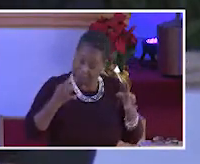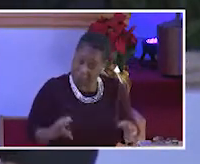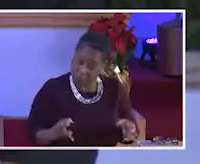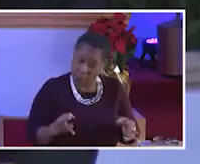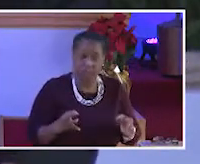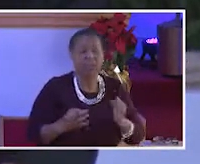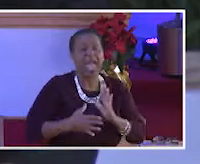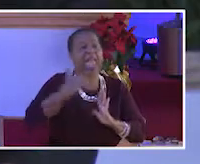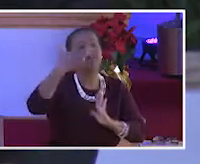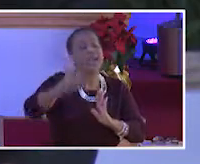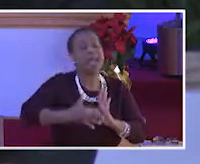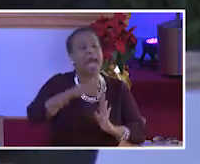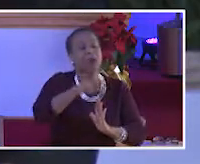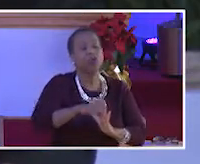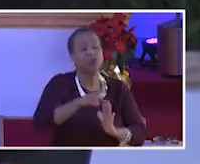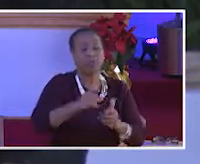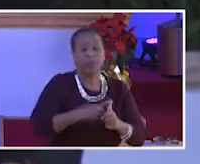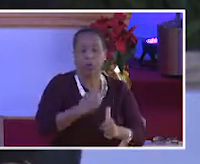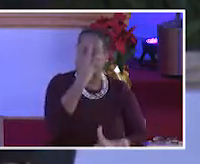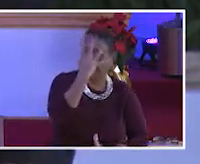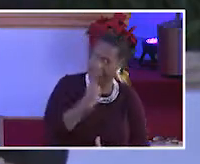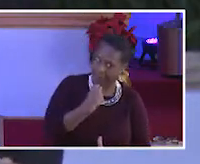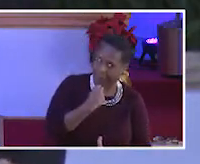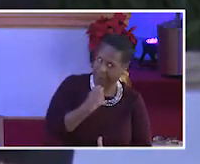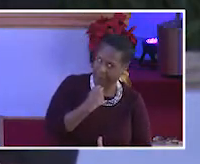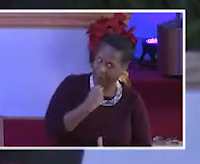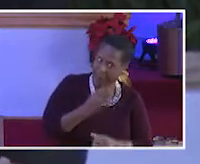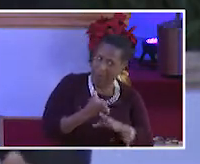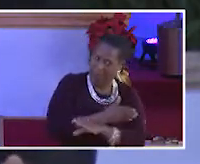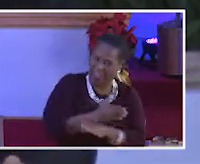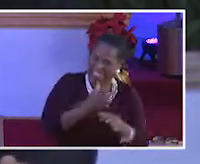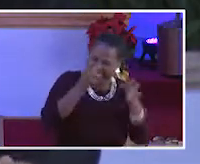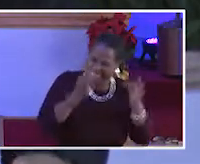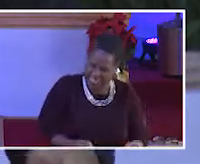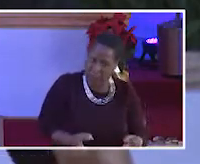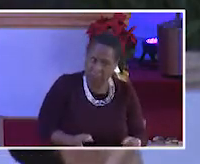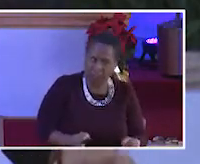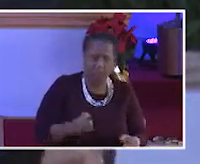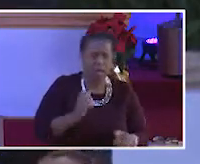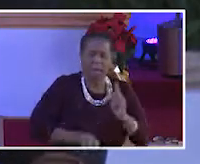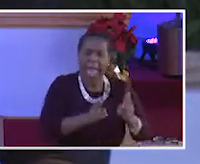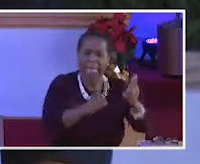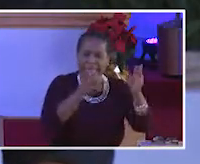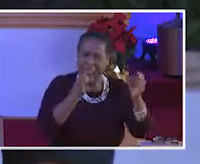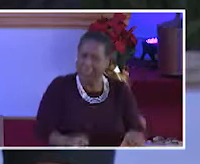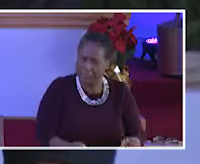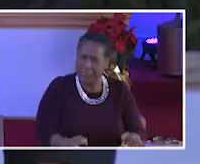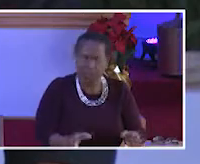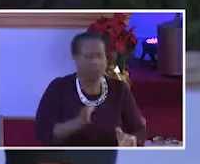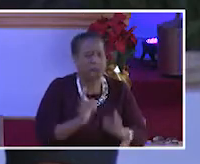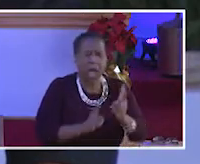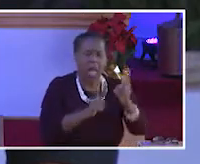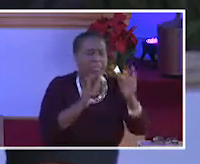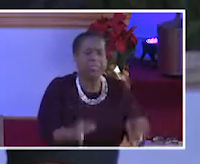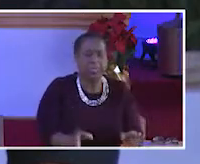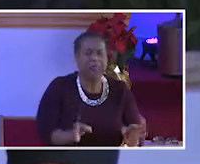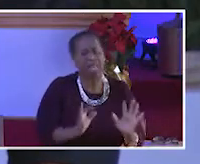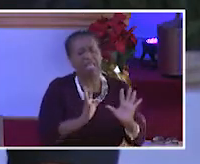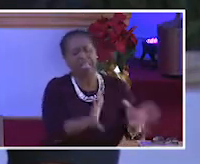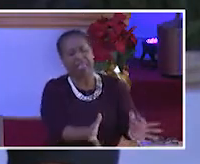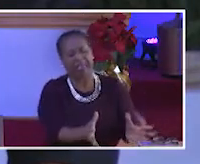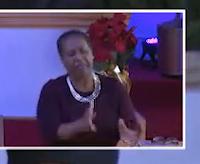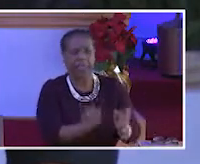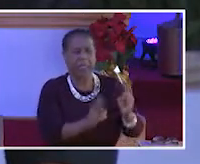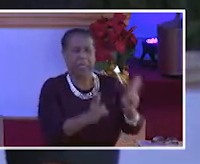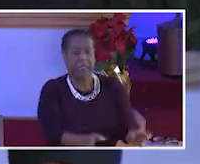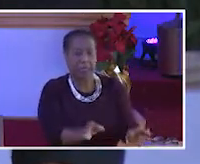every now and then you ought to sleep on them. You ought not make hasty decisions. You ought not just leave things in a